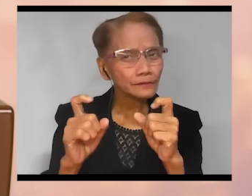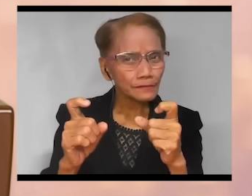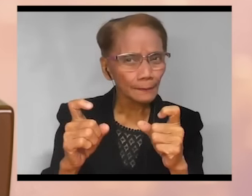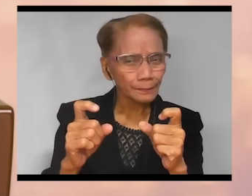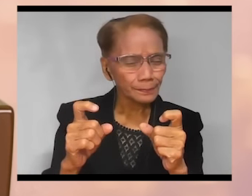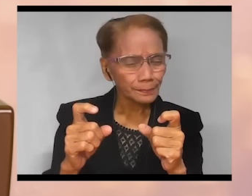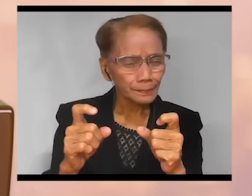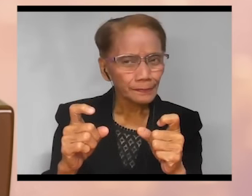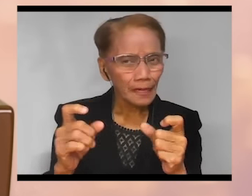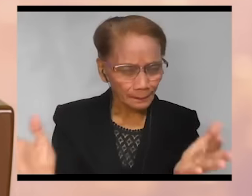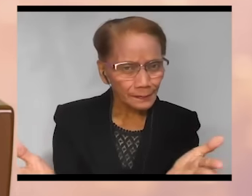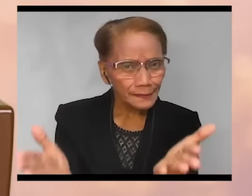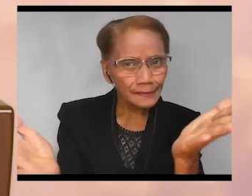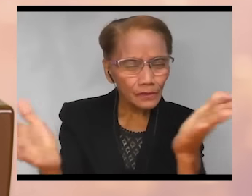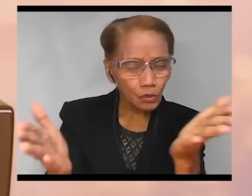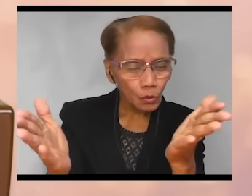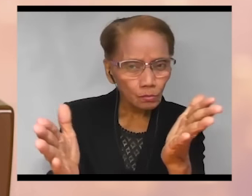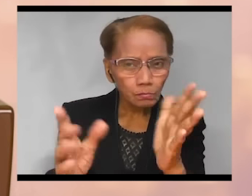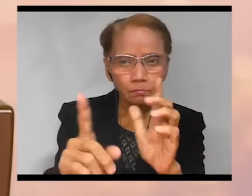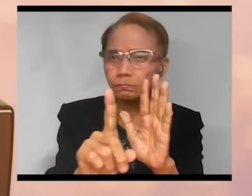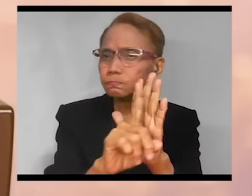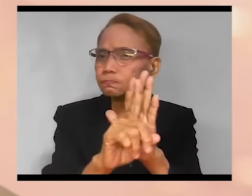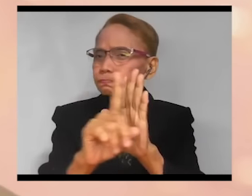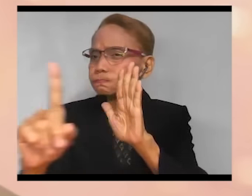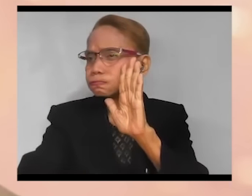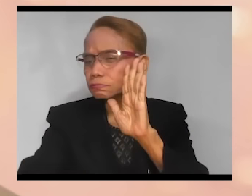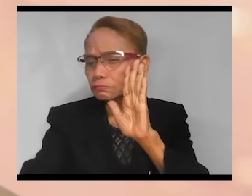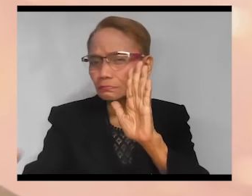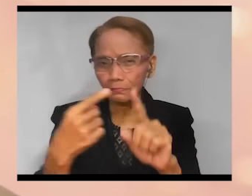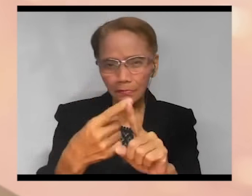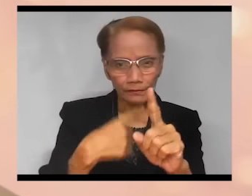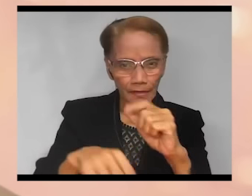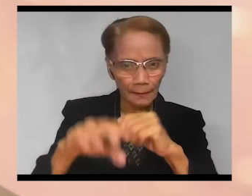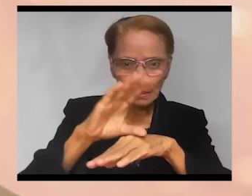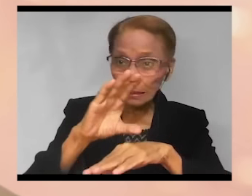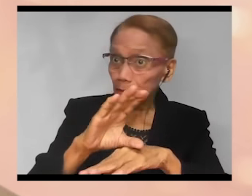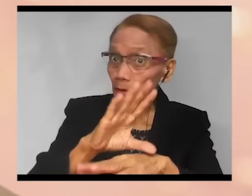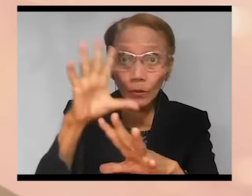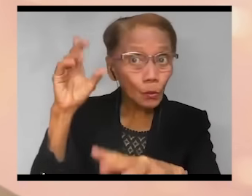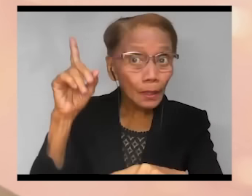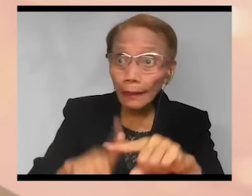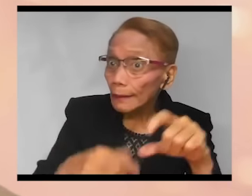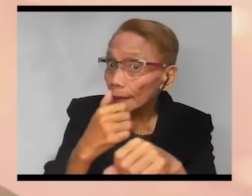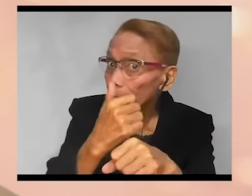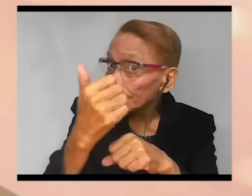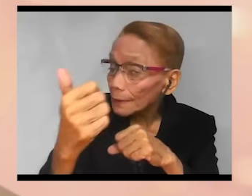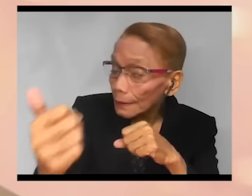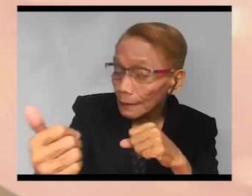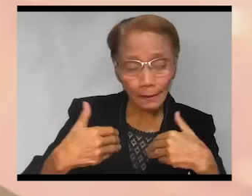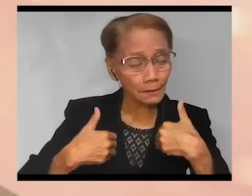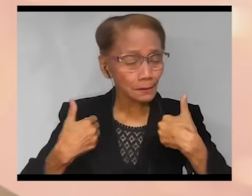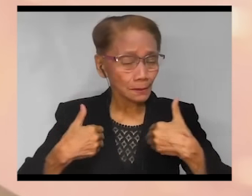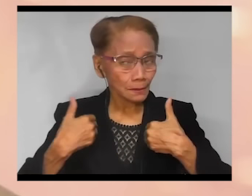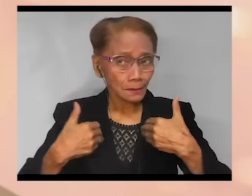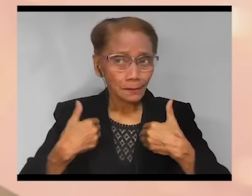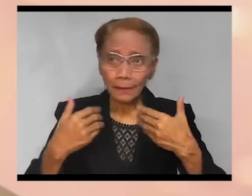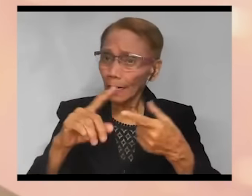that prompt them to walk away from the church. And we cannot exactly blame our young friends, brothers and